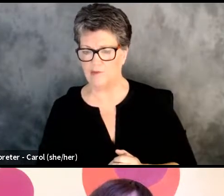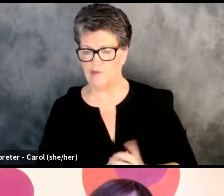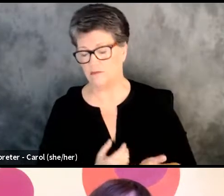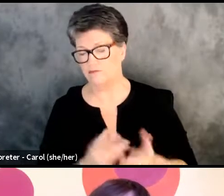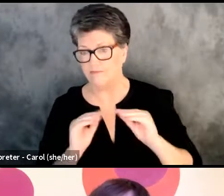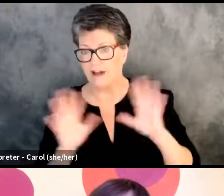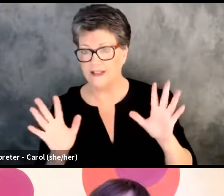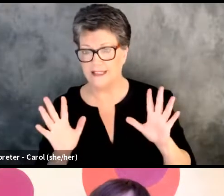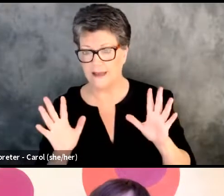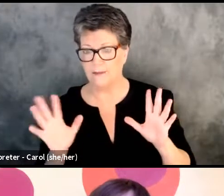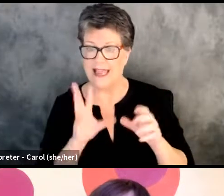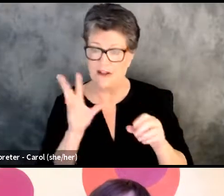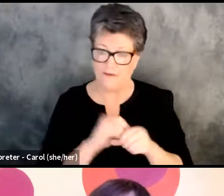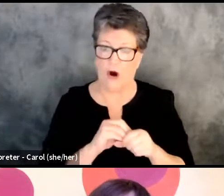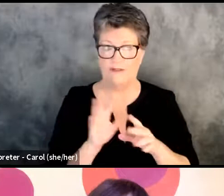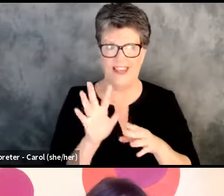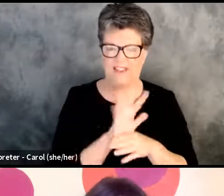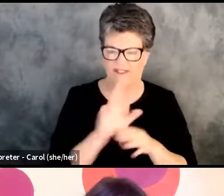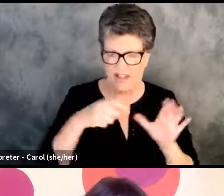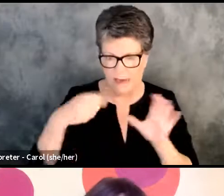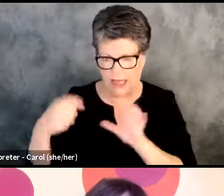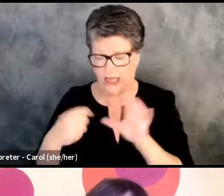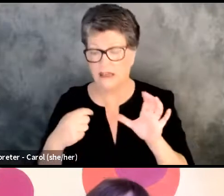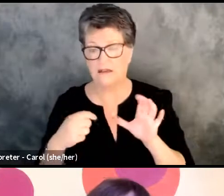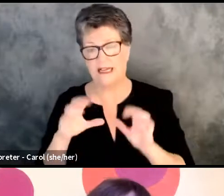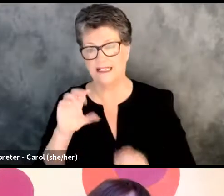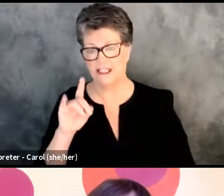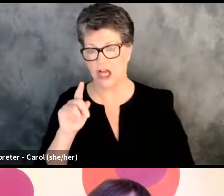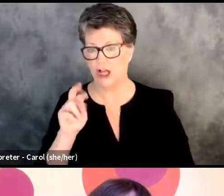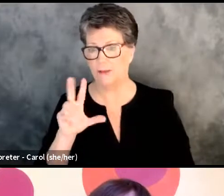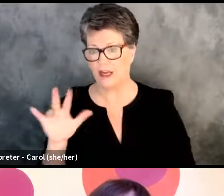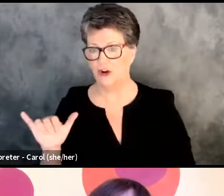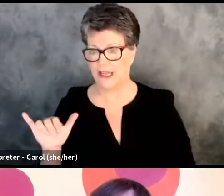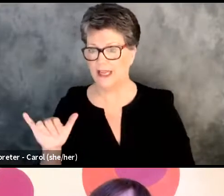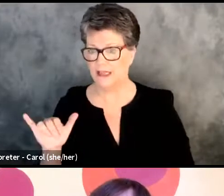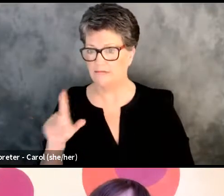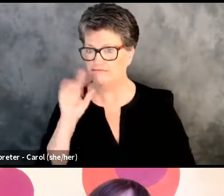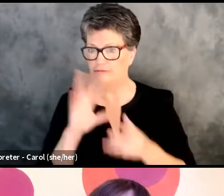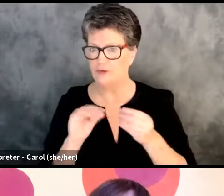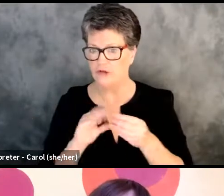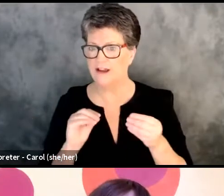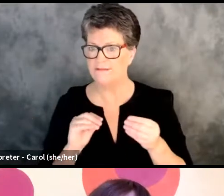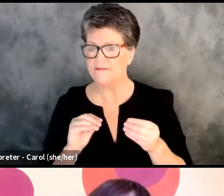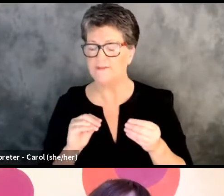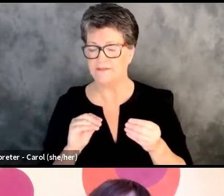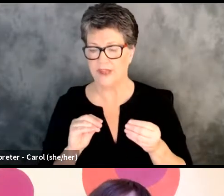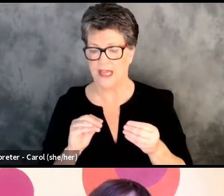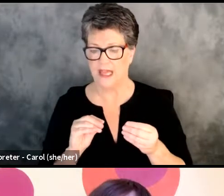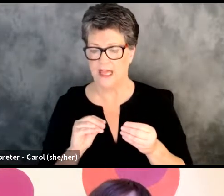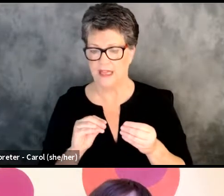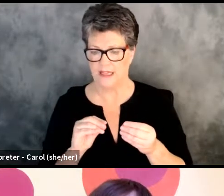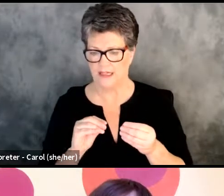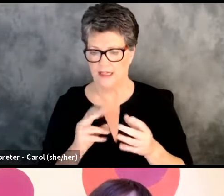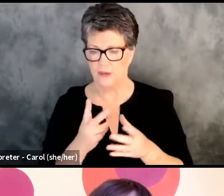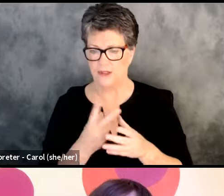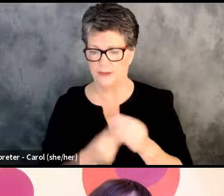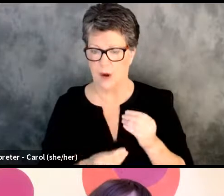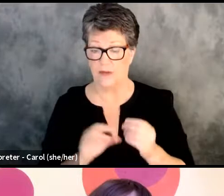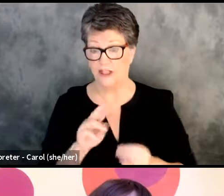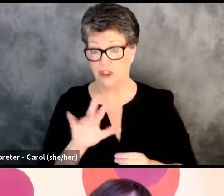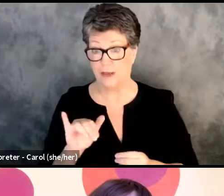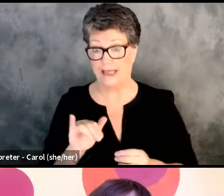Obviously being involved in the filming, it's a documentary, and it was both, Jimmy